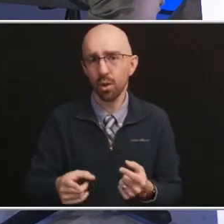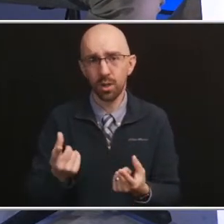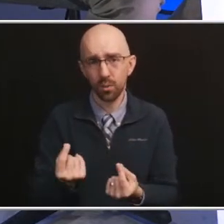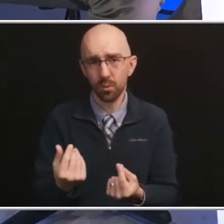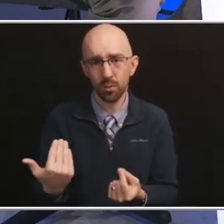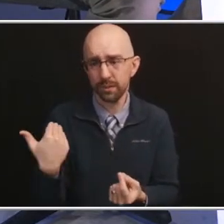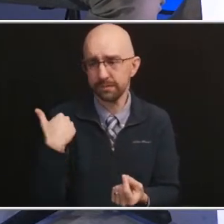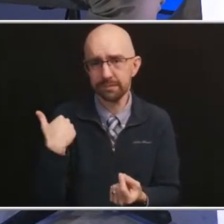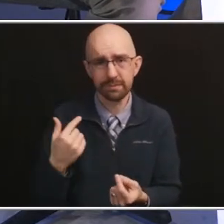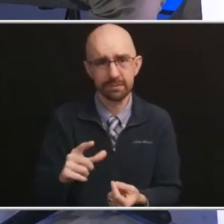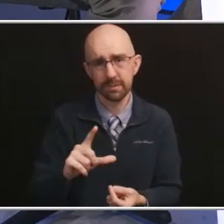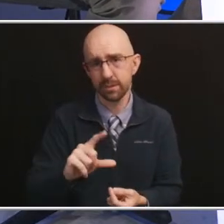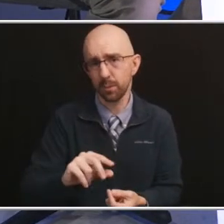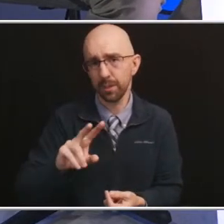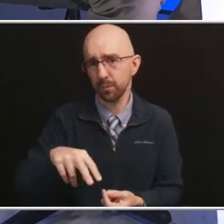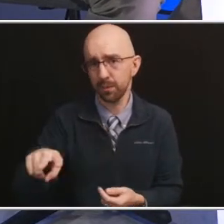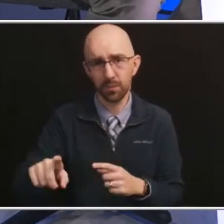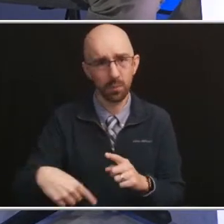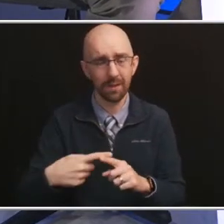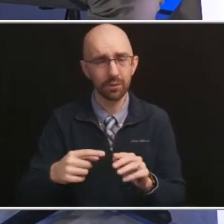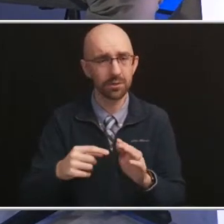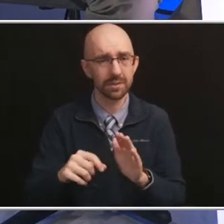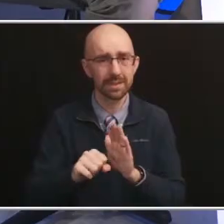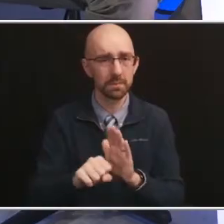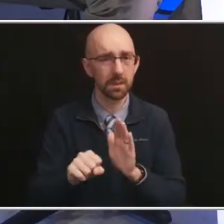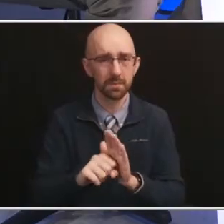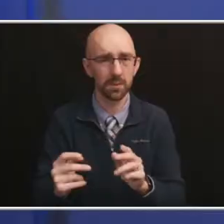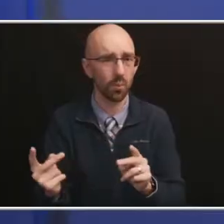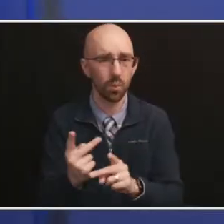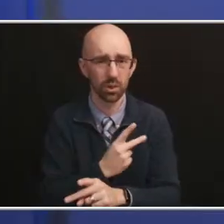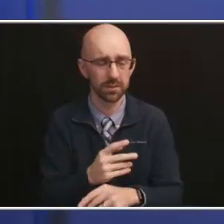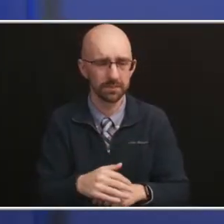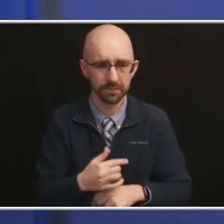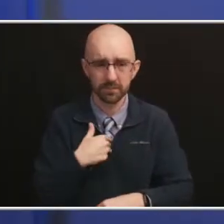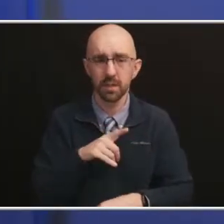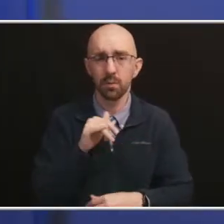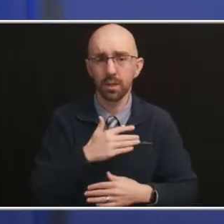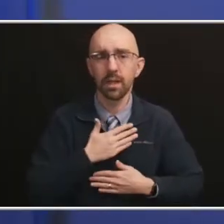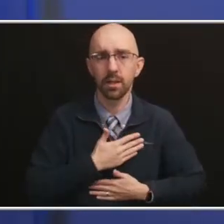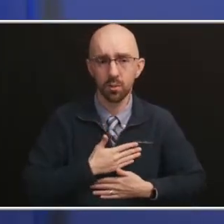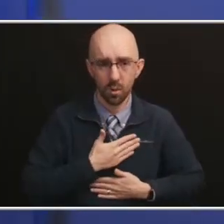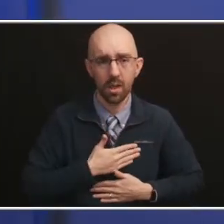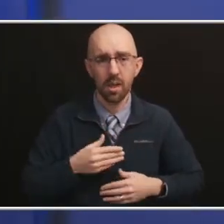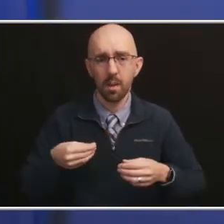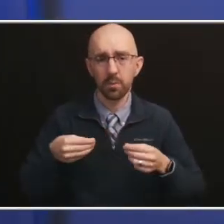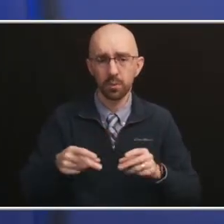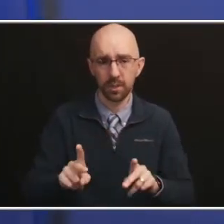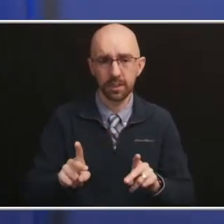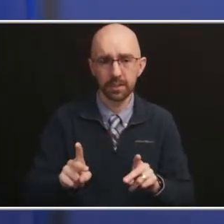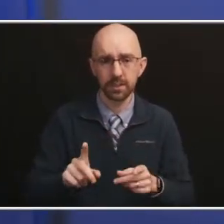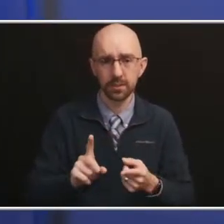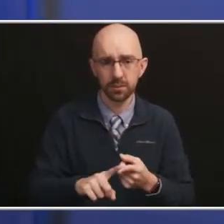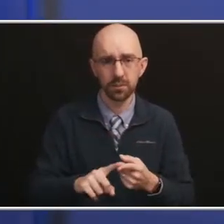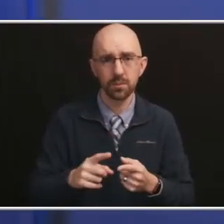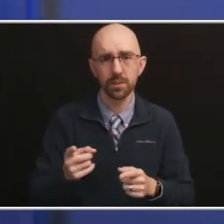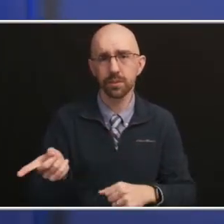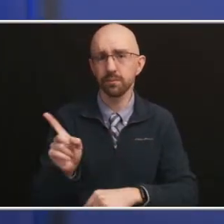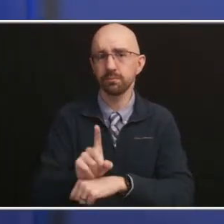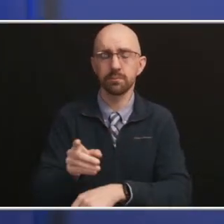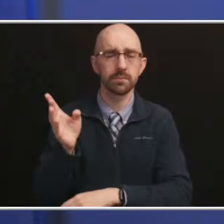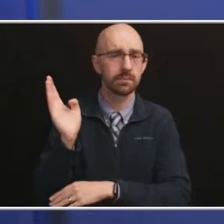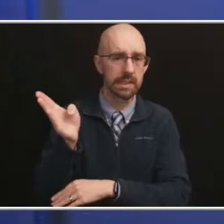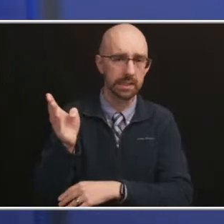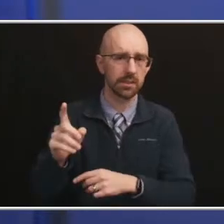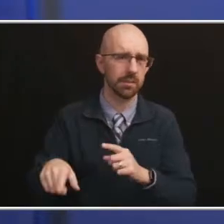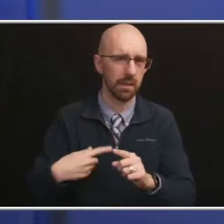in 2022 when the symptoms were at their worst? I really enjoy opportunities to speak, particularly about